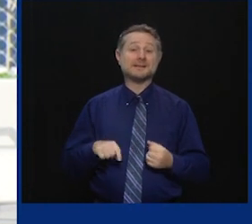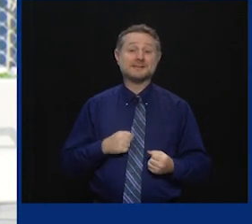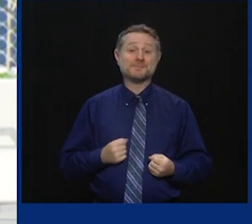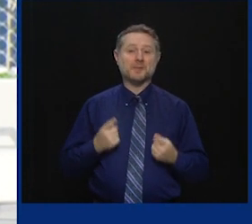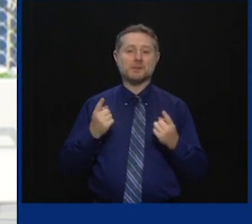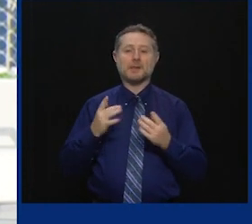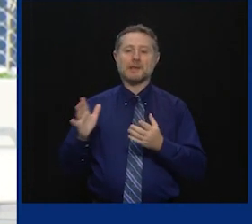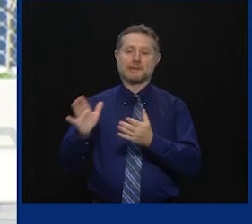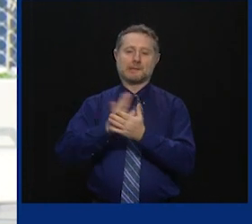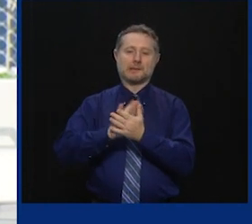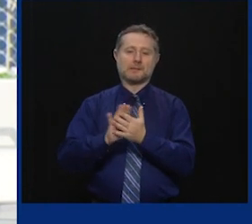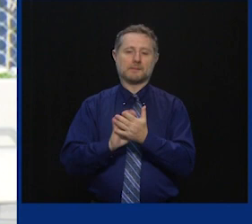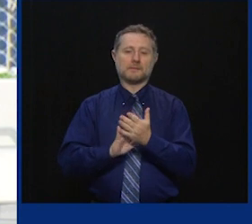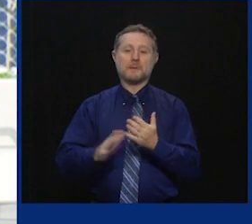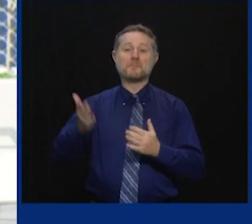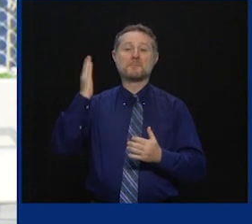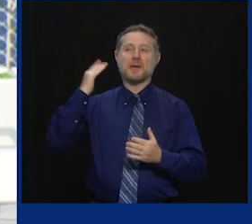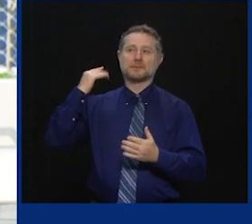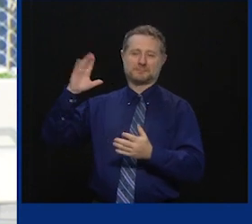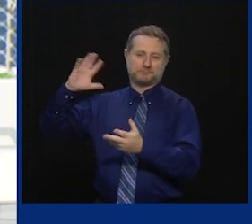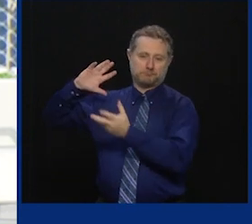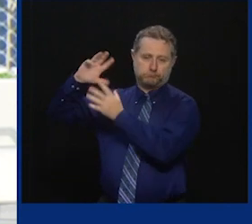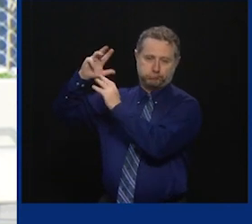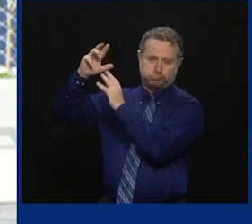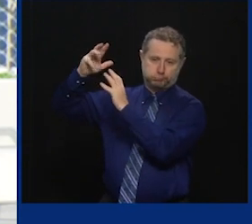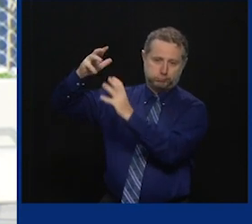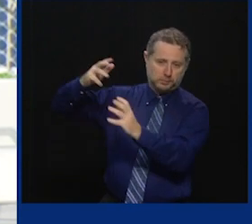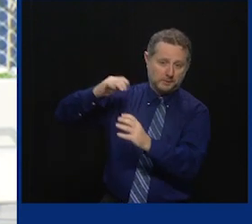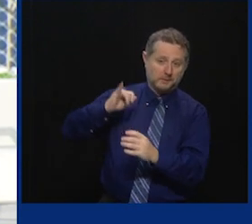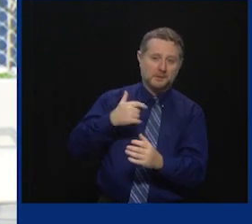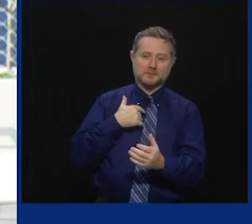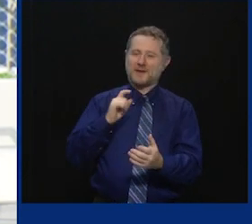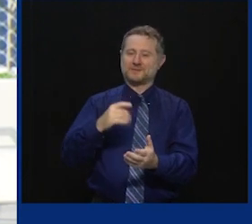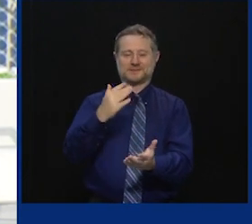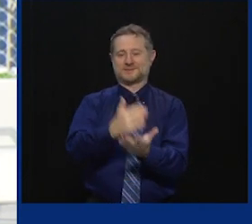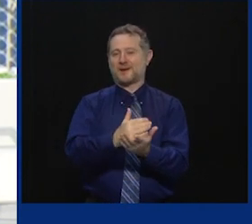the mess and having to stop those efforts to